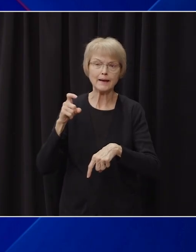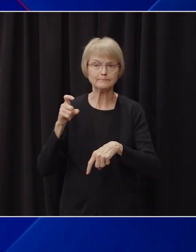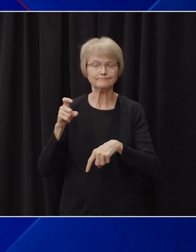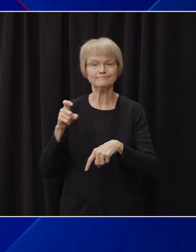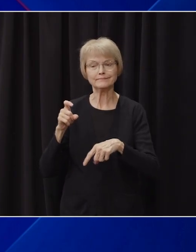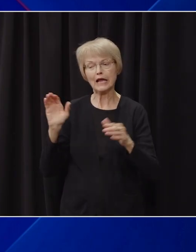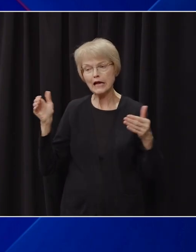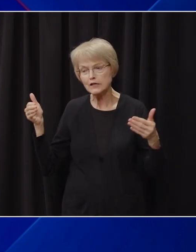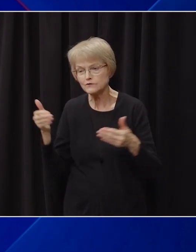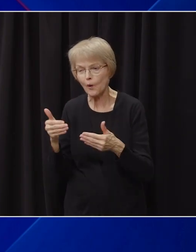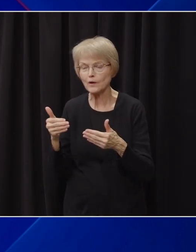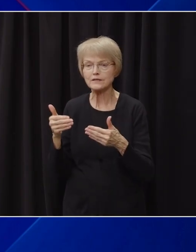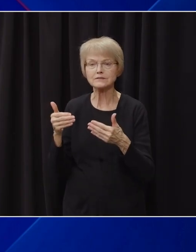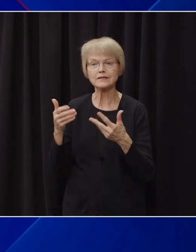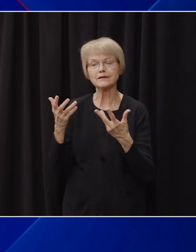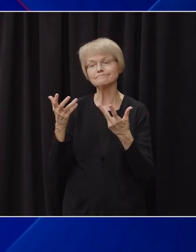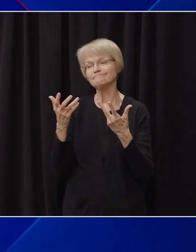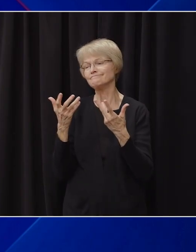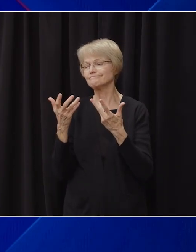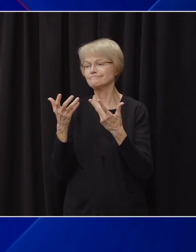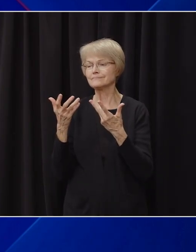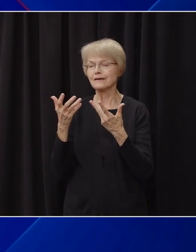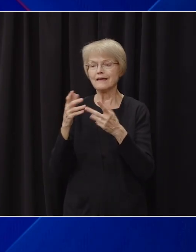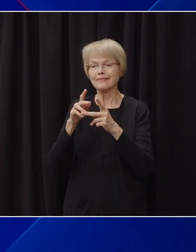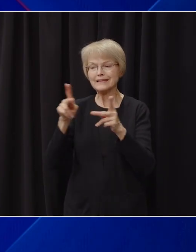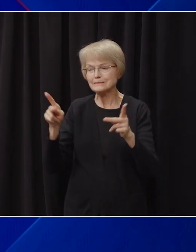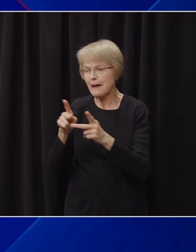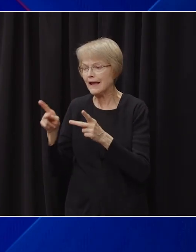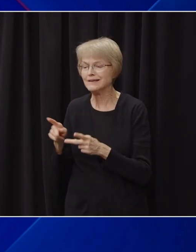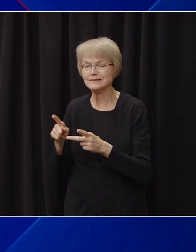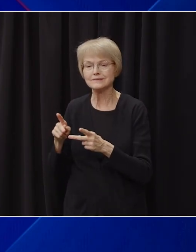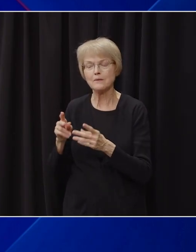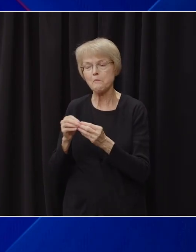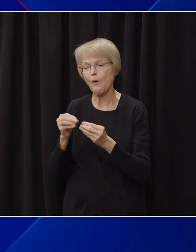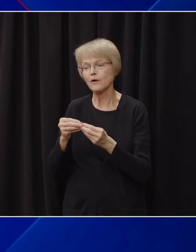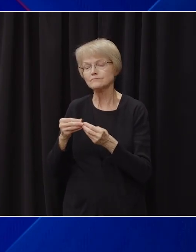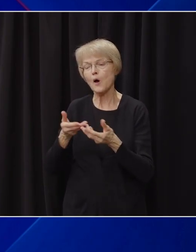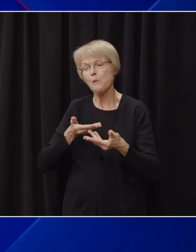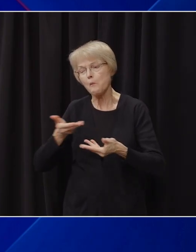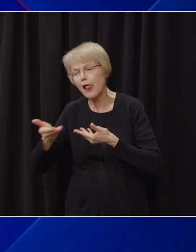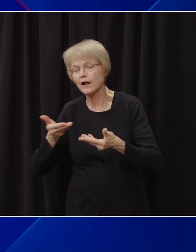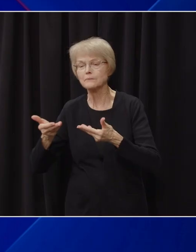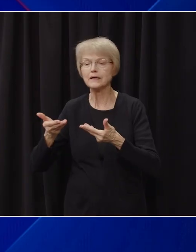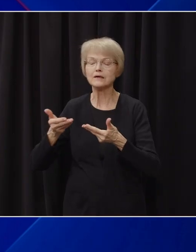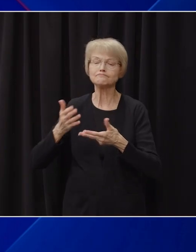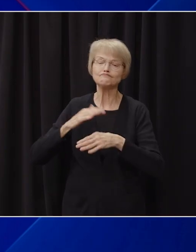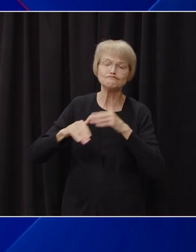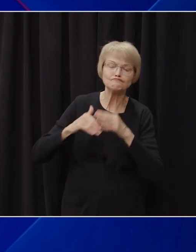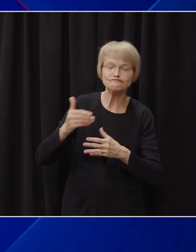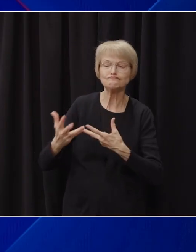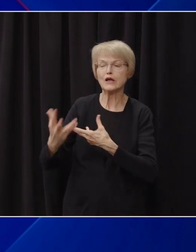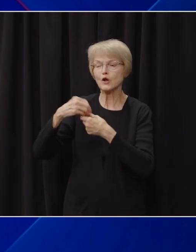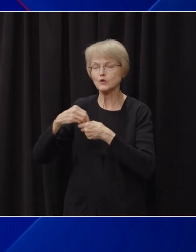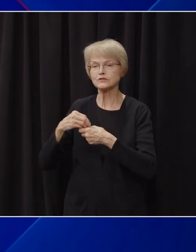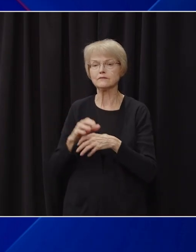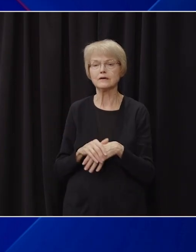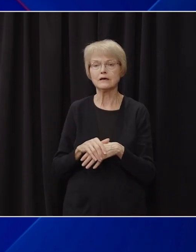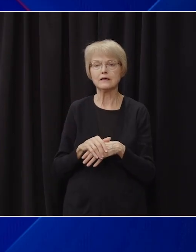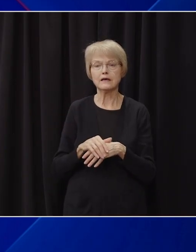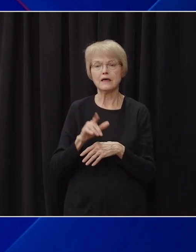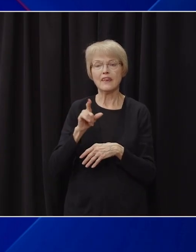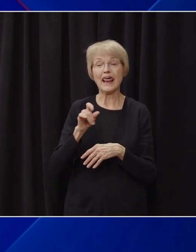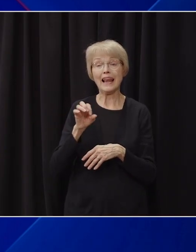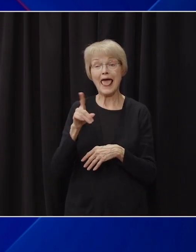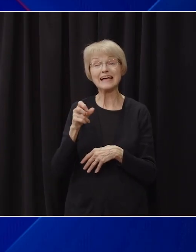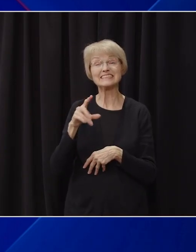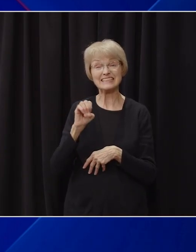on creating more welcoming, inclusive spaces. And so the historic guidelines, the landscape guidelines, they all allow